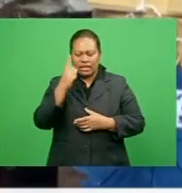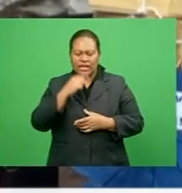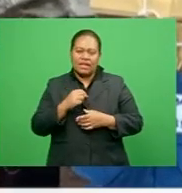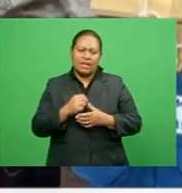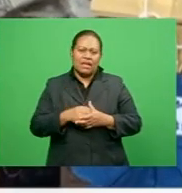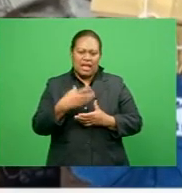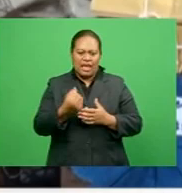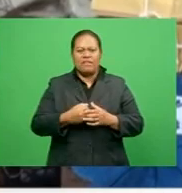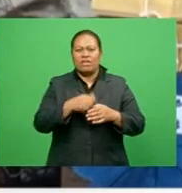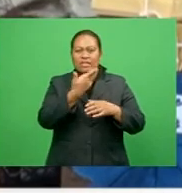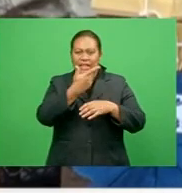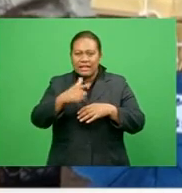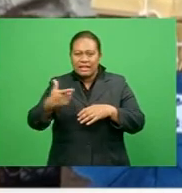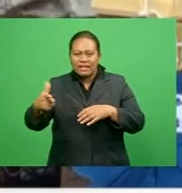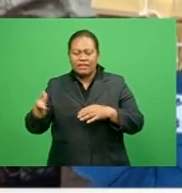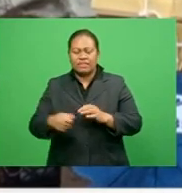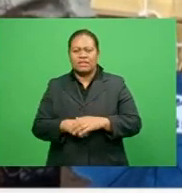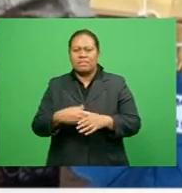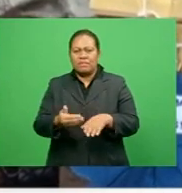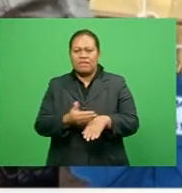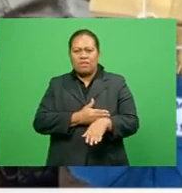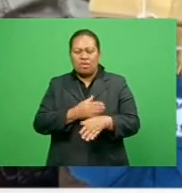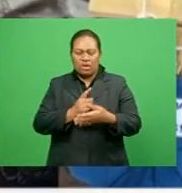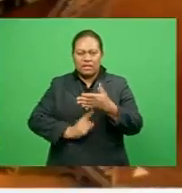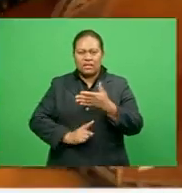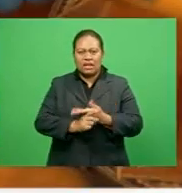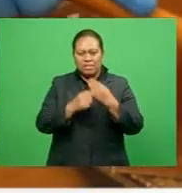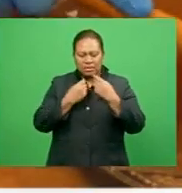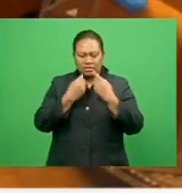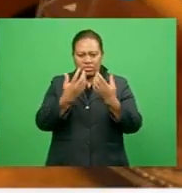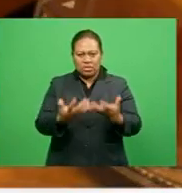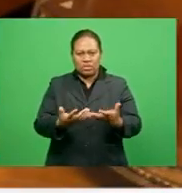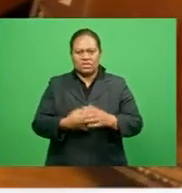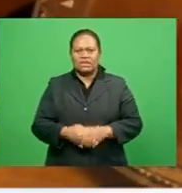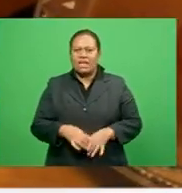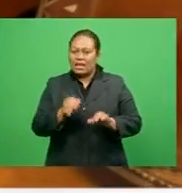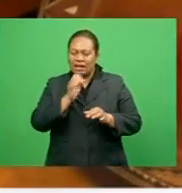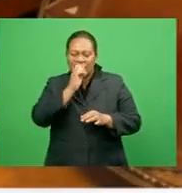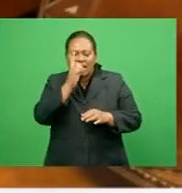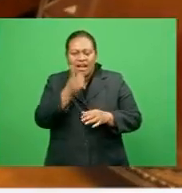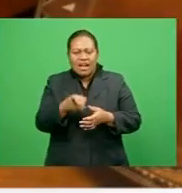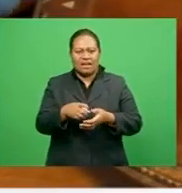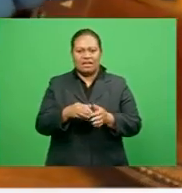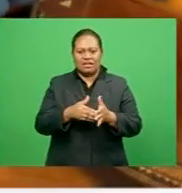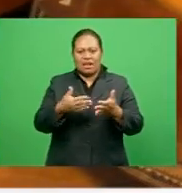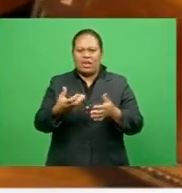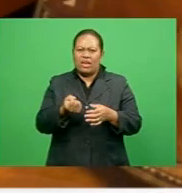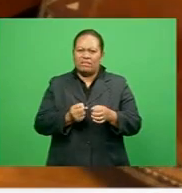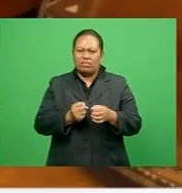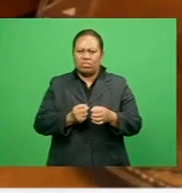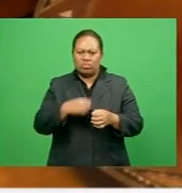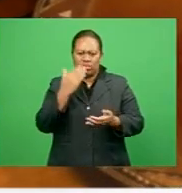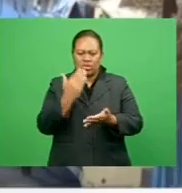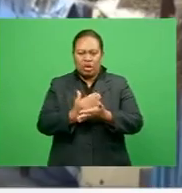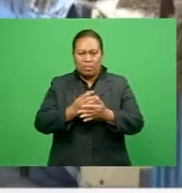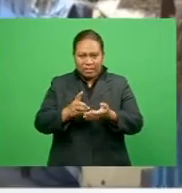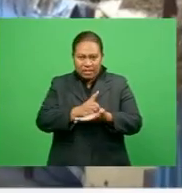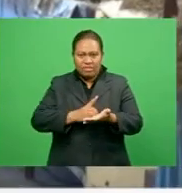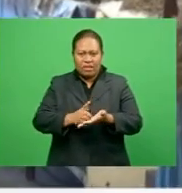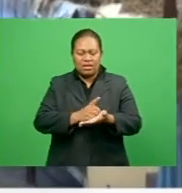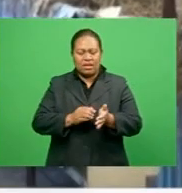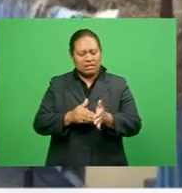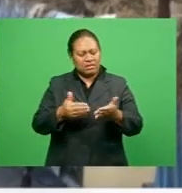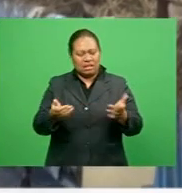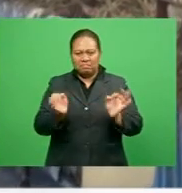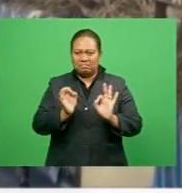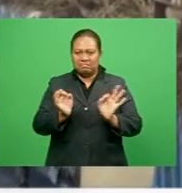on the leaves before the visible rot starts. There is no spray that can kill the virus, and farmers have to burn the whole planting material. The